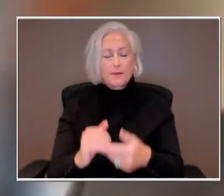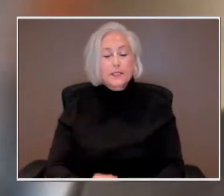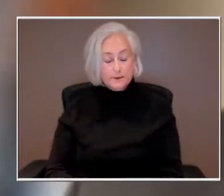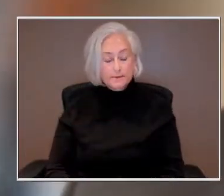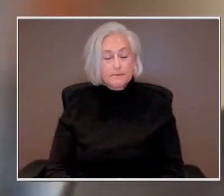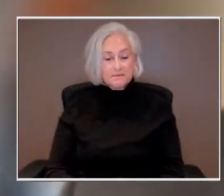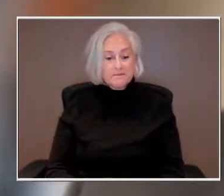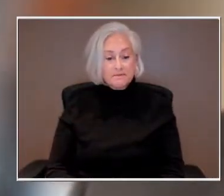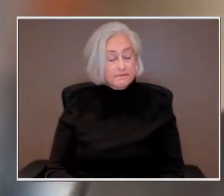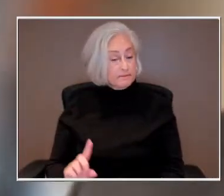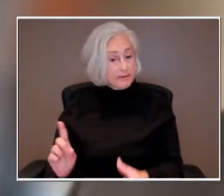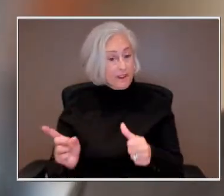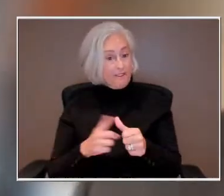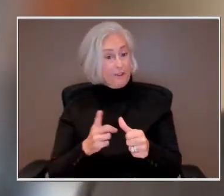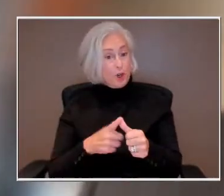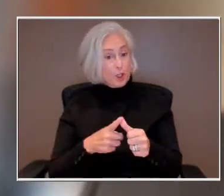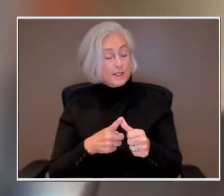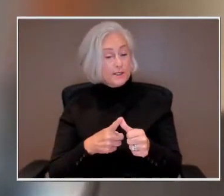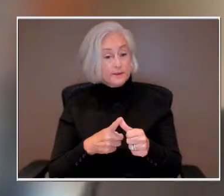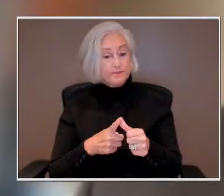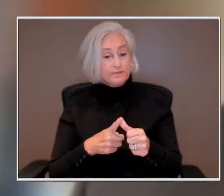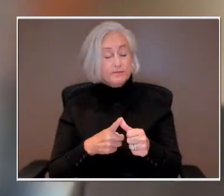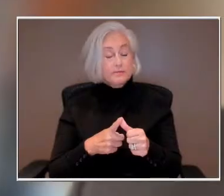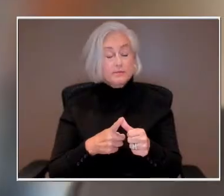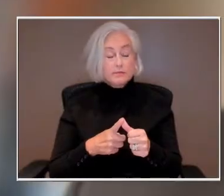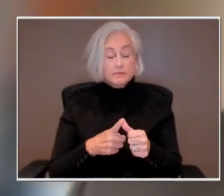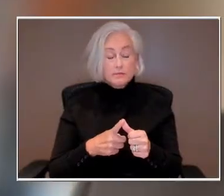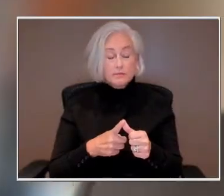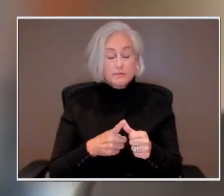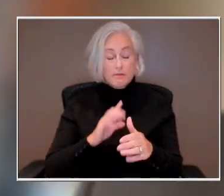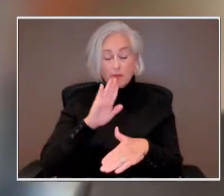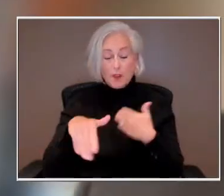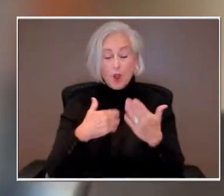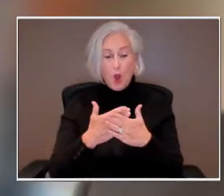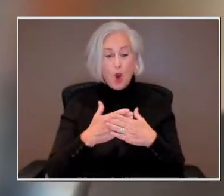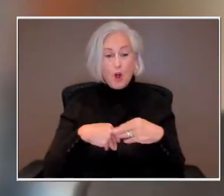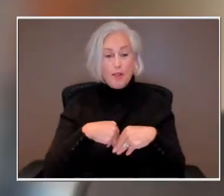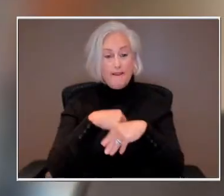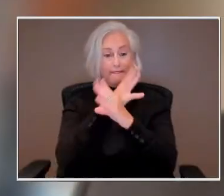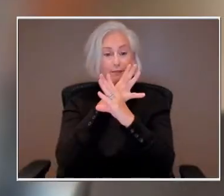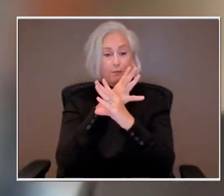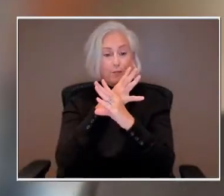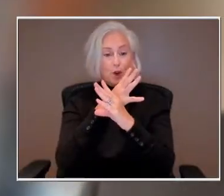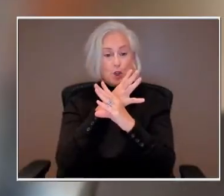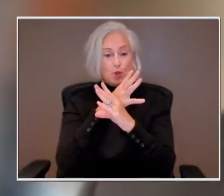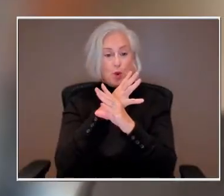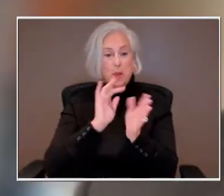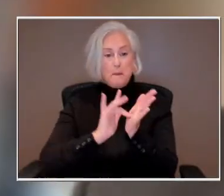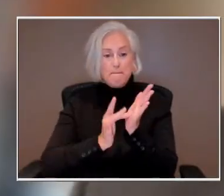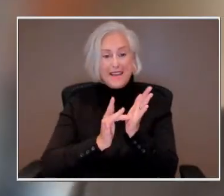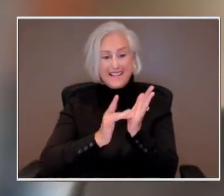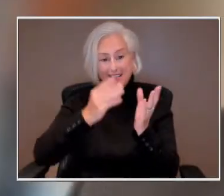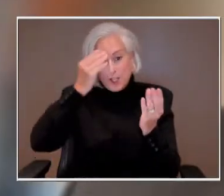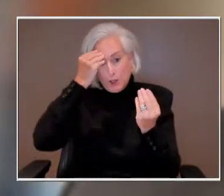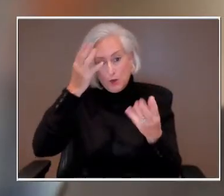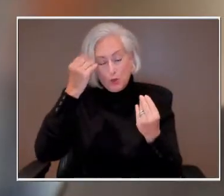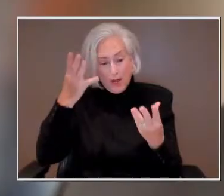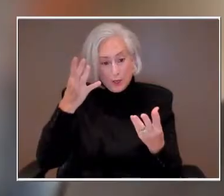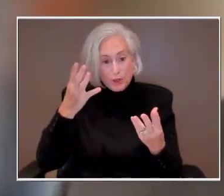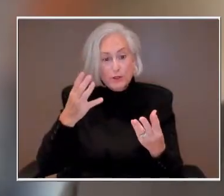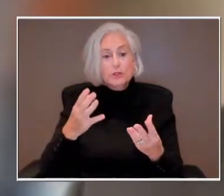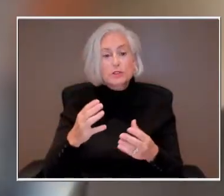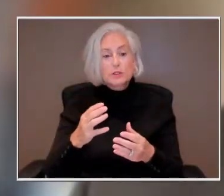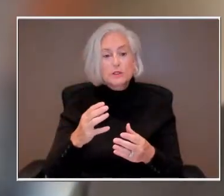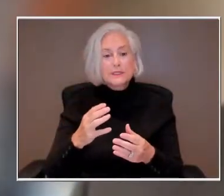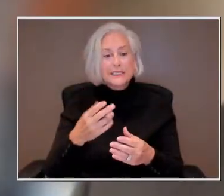Well, number one is, all of the virtual medical records and whatnot are in a